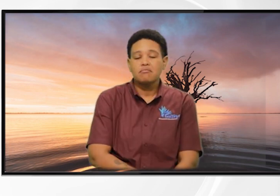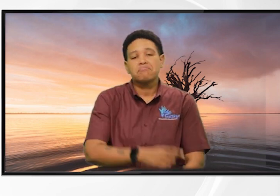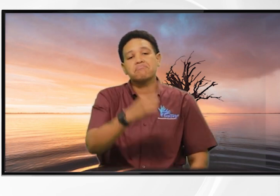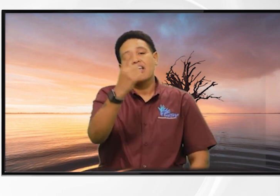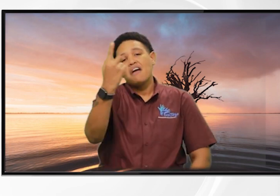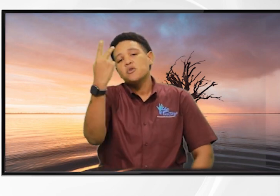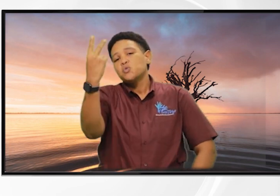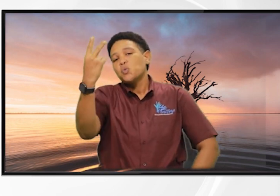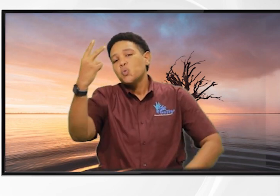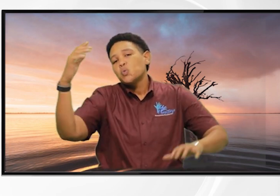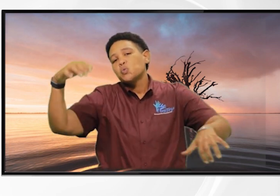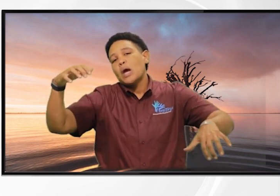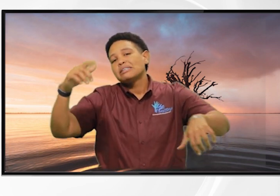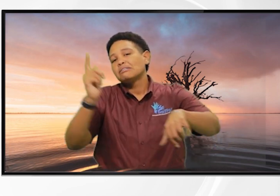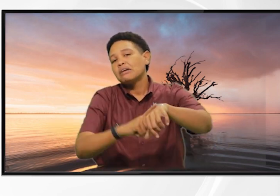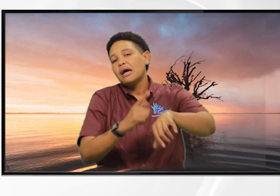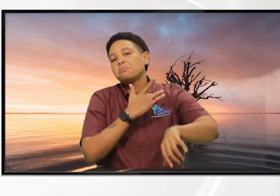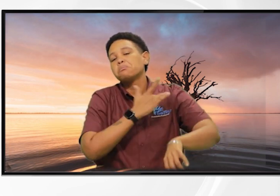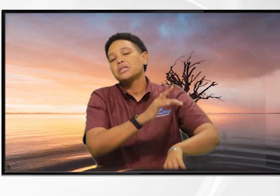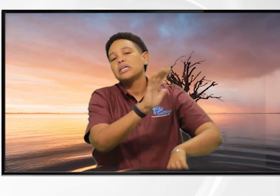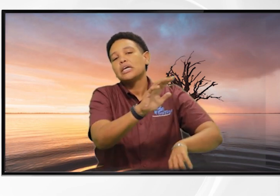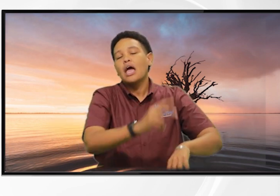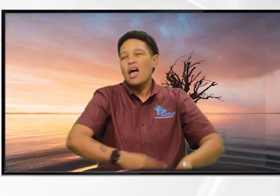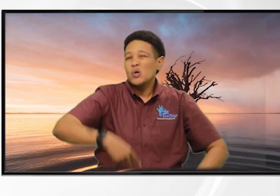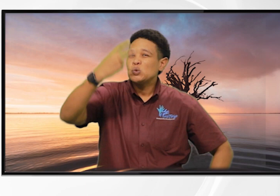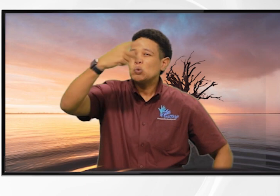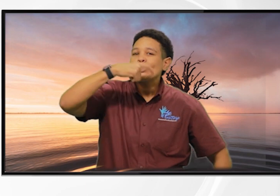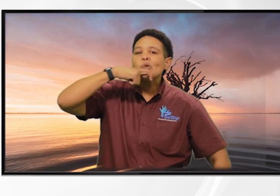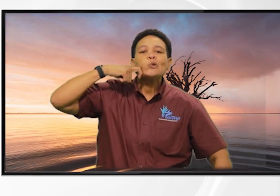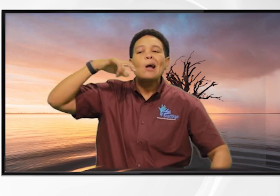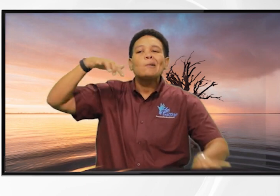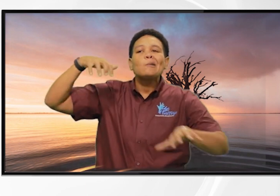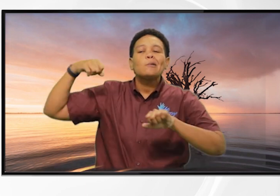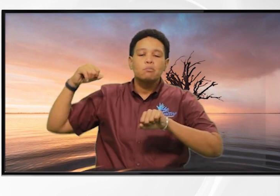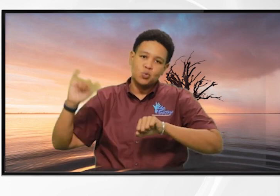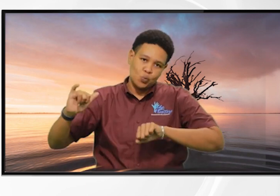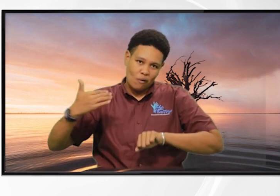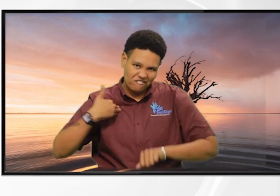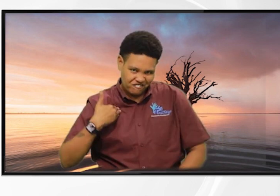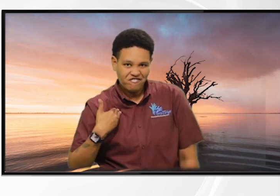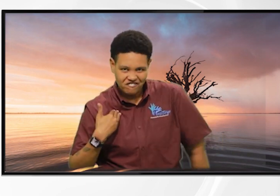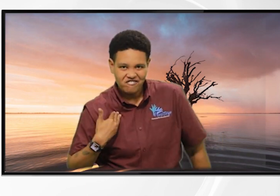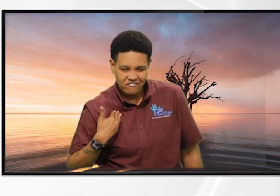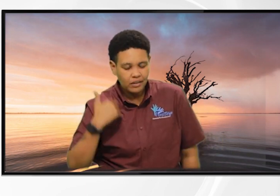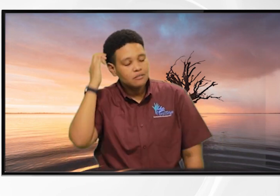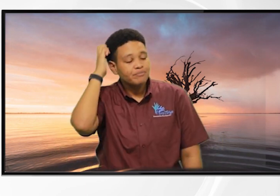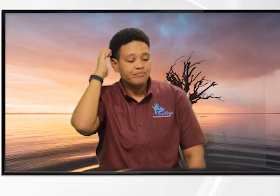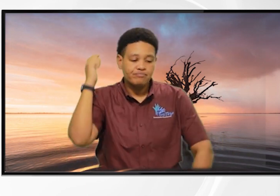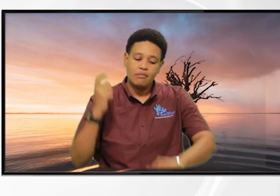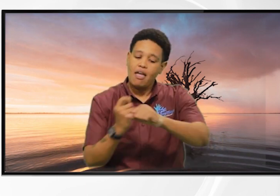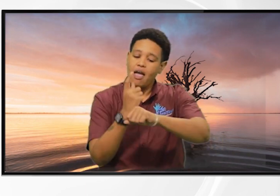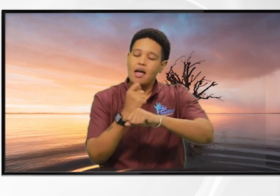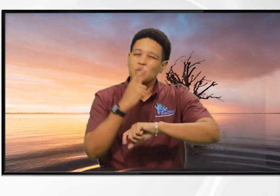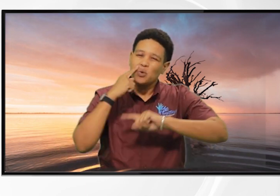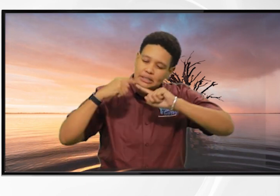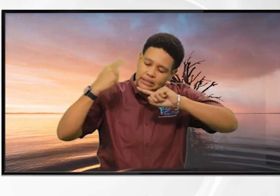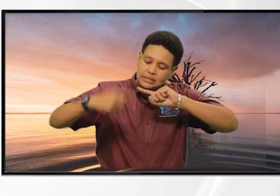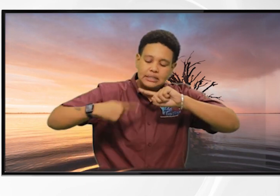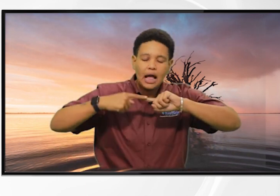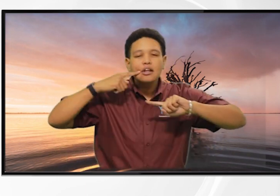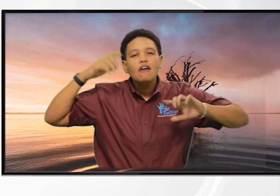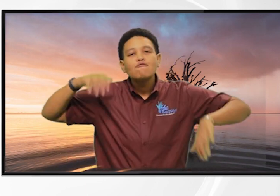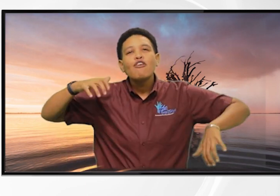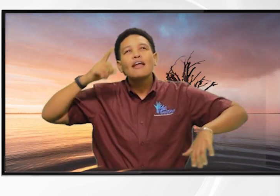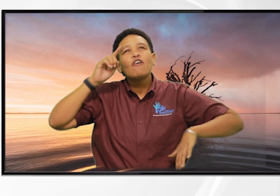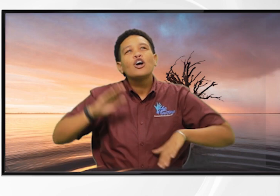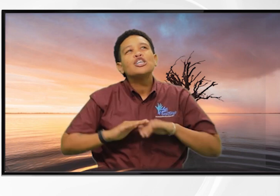There are 2 rainy seasons and 2 dry ones too. The annual cycle of rainfall